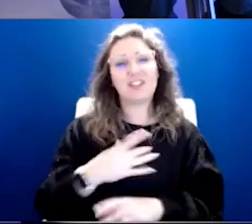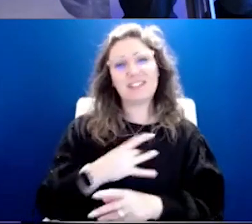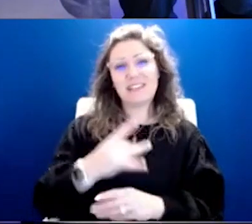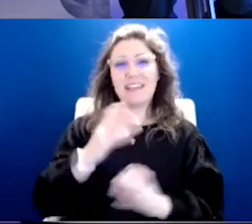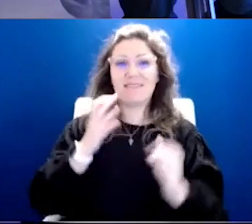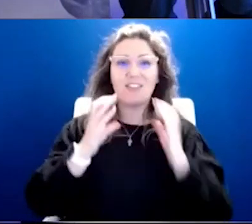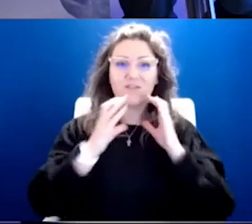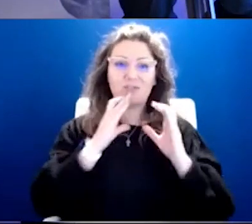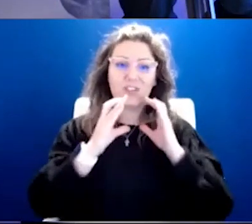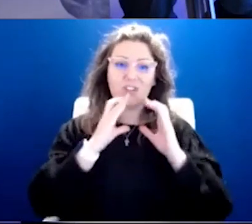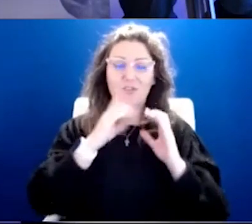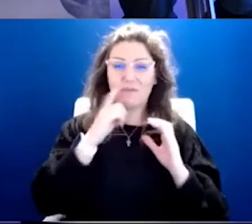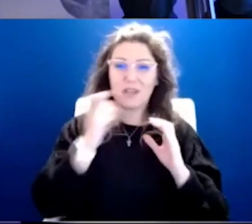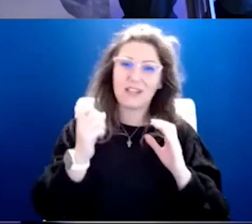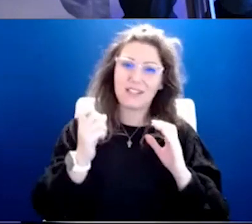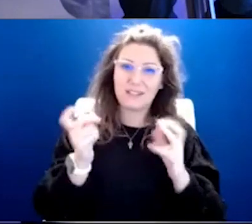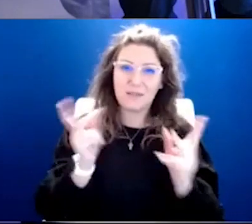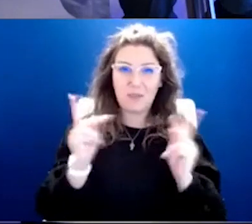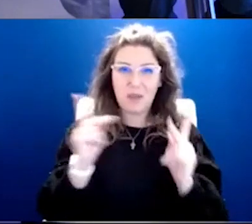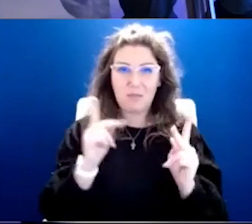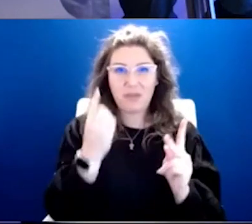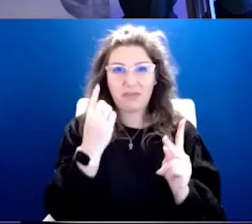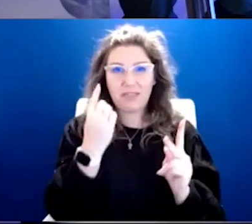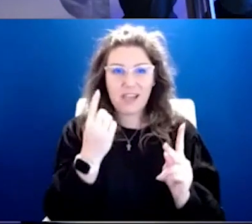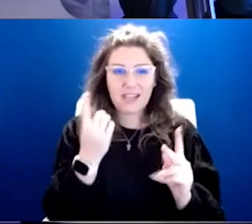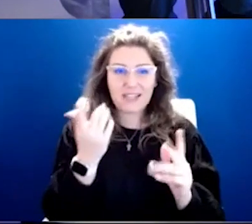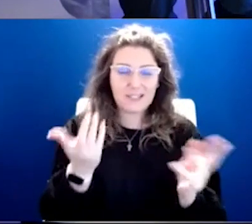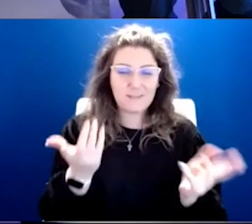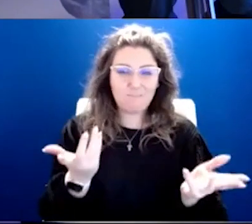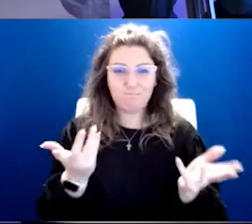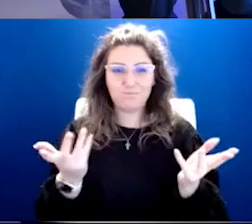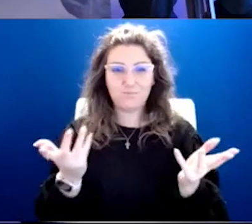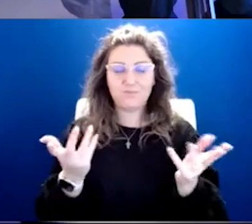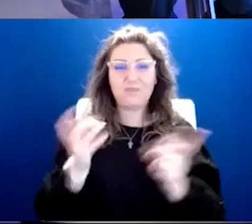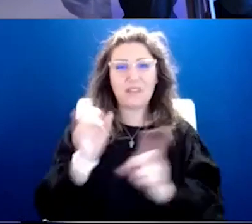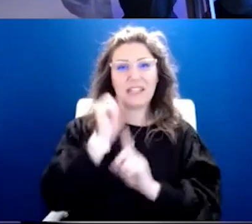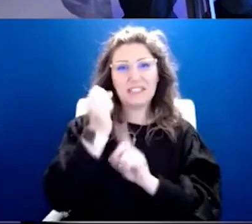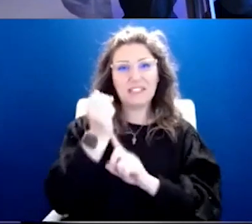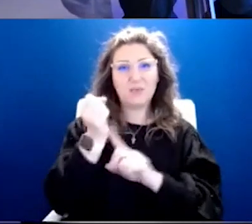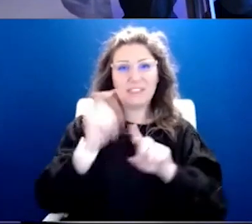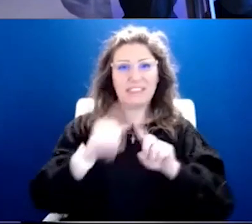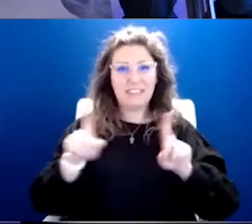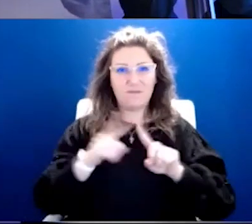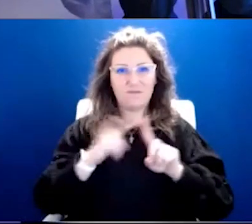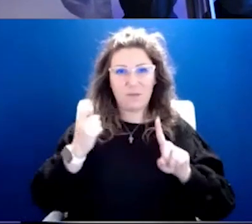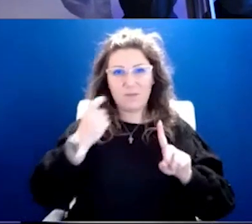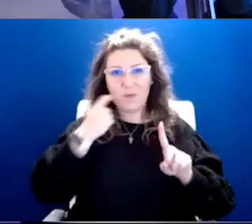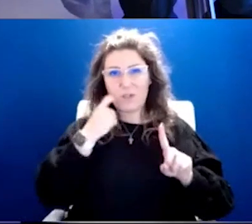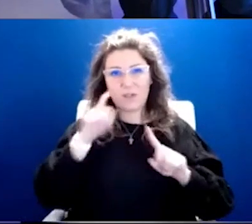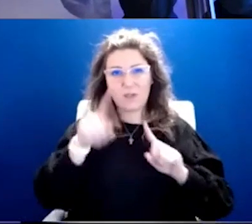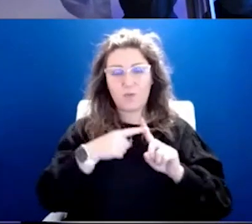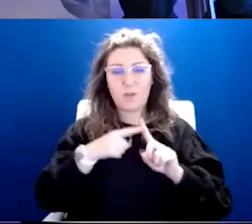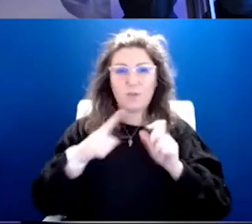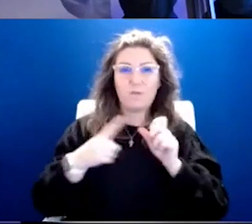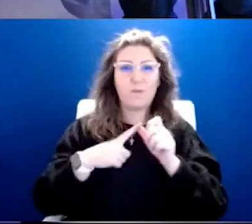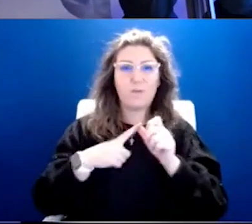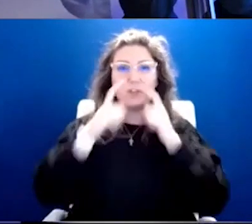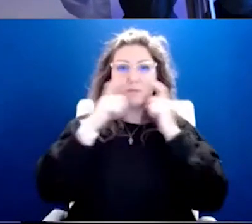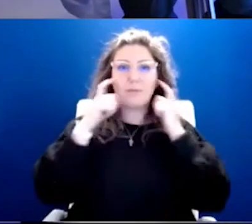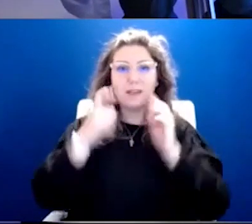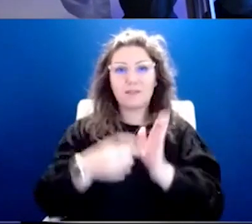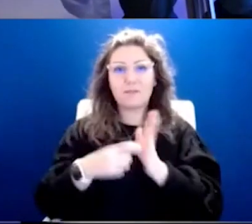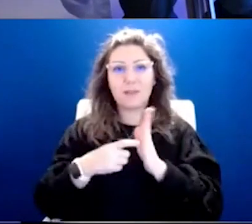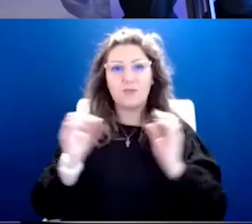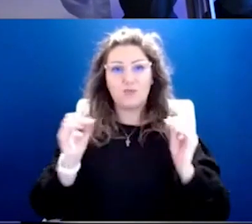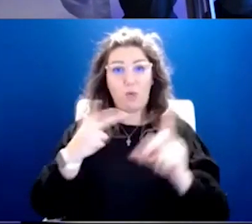think people think it's just the situation is different than it was last time when we first put the mandates in and there was no vaccine. And